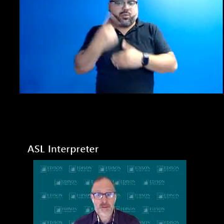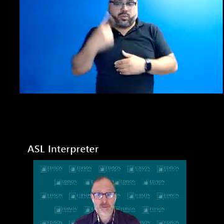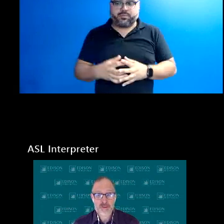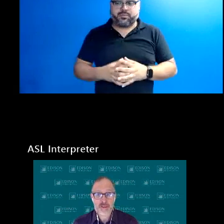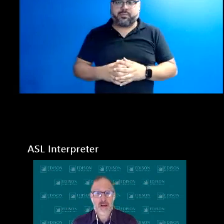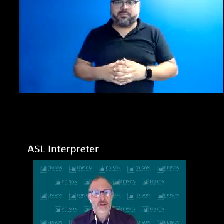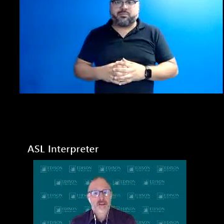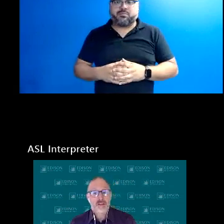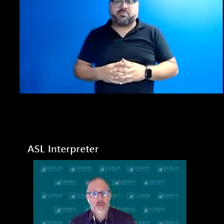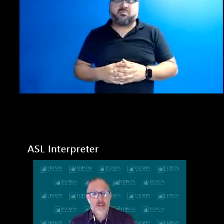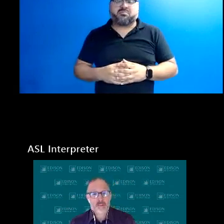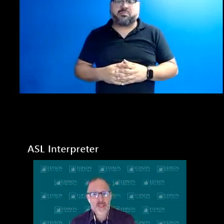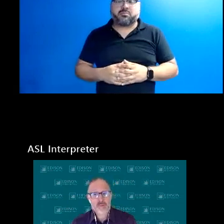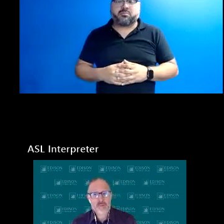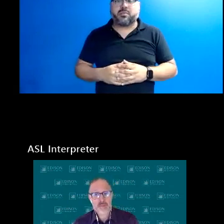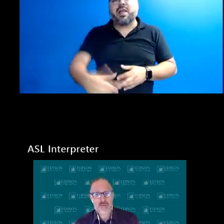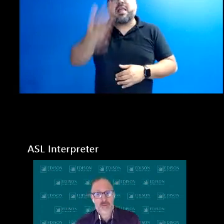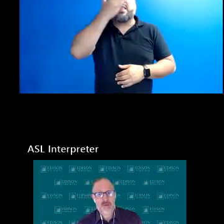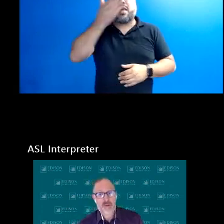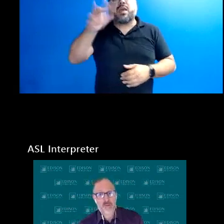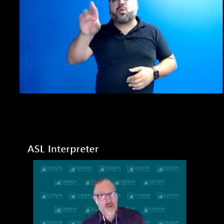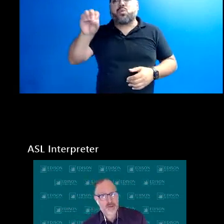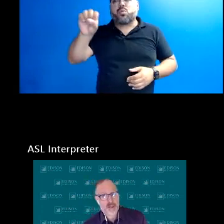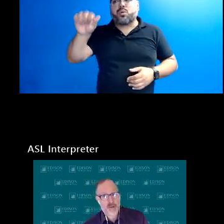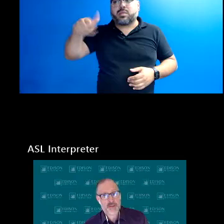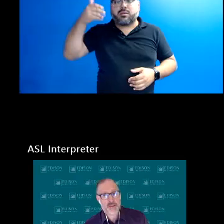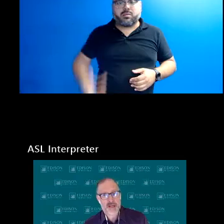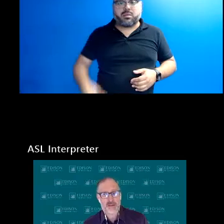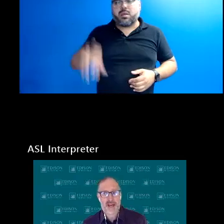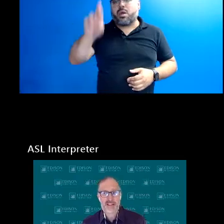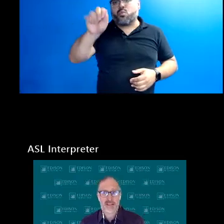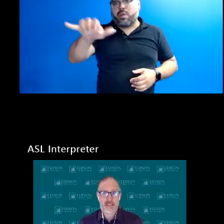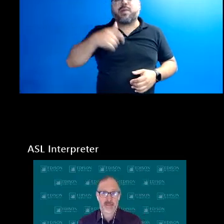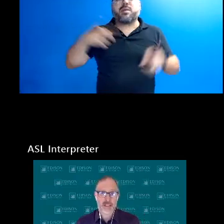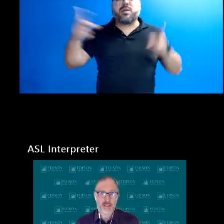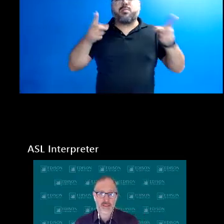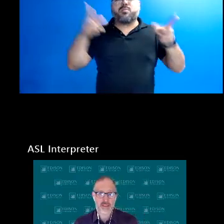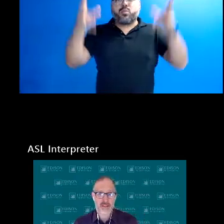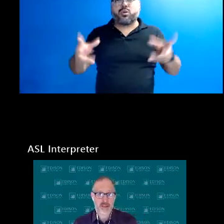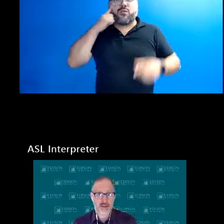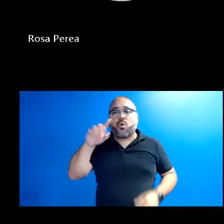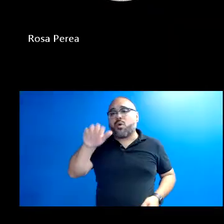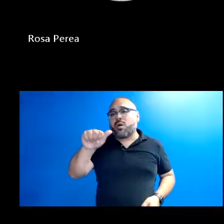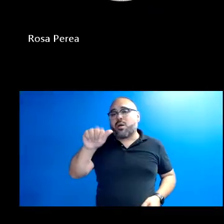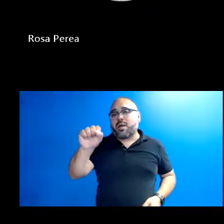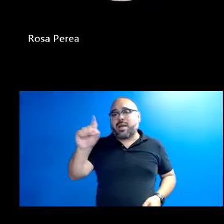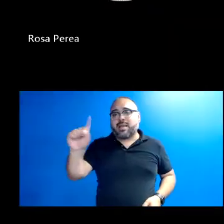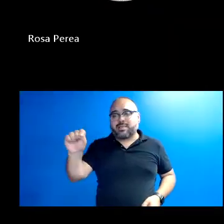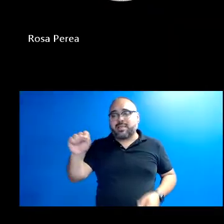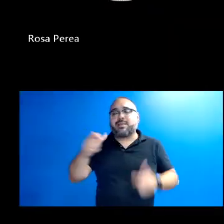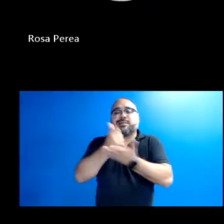Thank you, Rosa. So as mentioned, my name is Ray Fugere. I'm the Director of Asset and System Intelligence here at Southern California